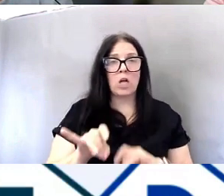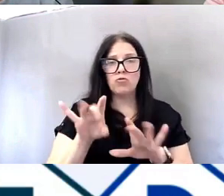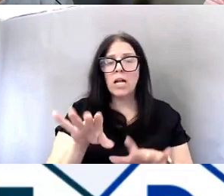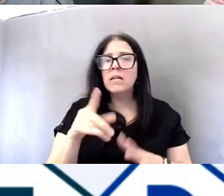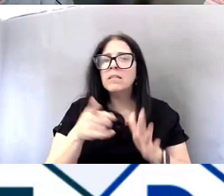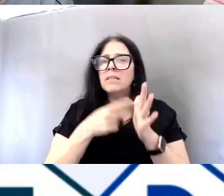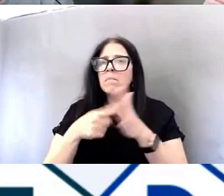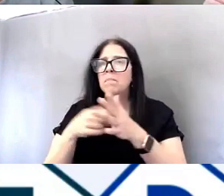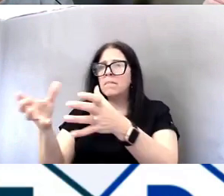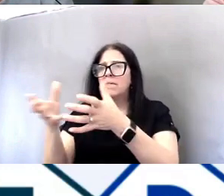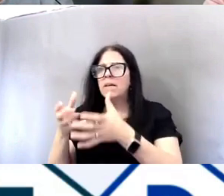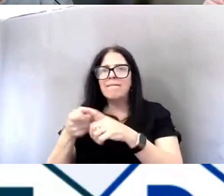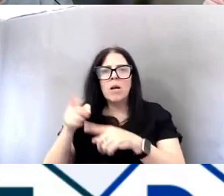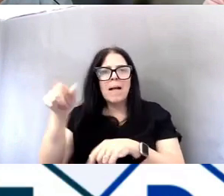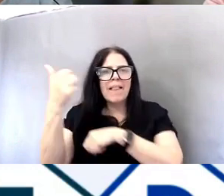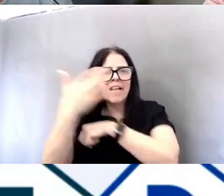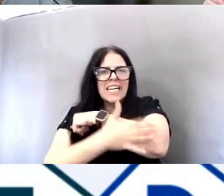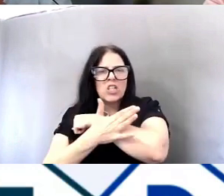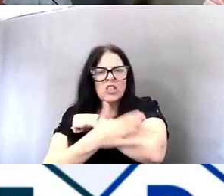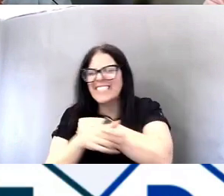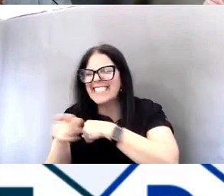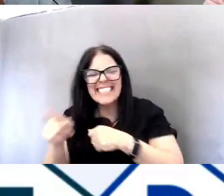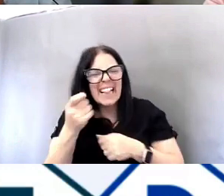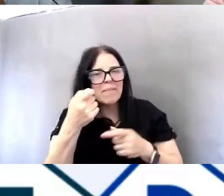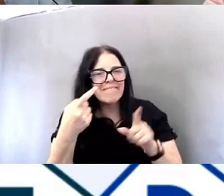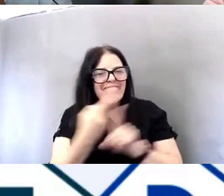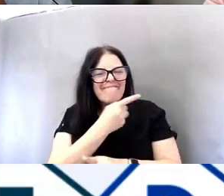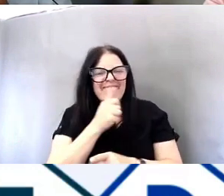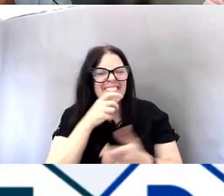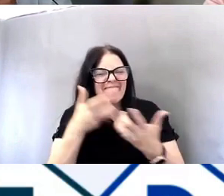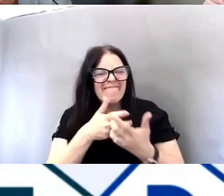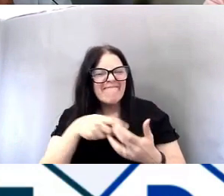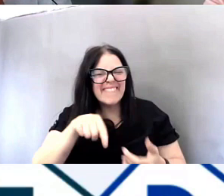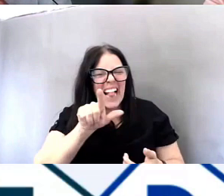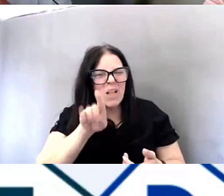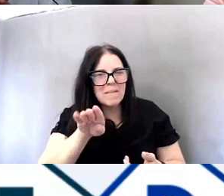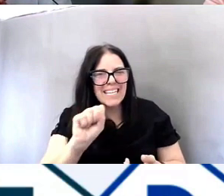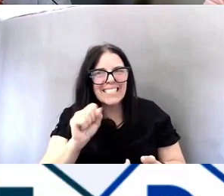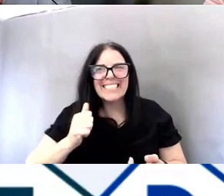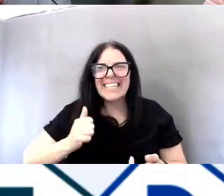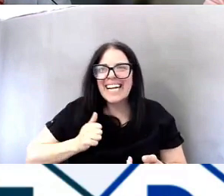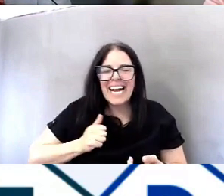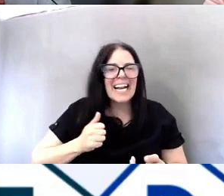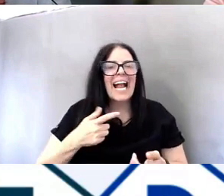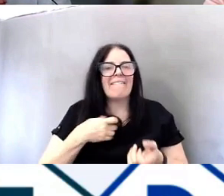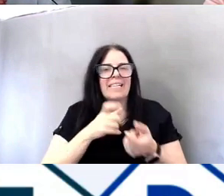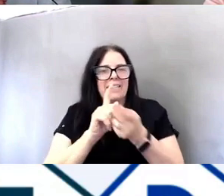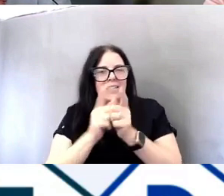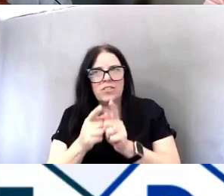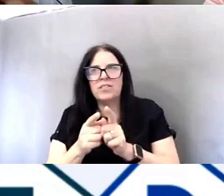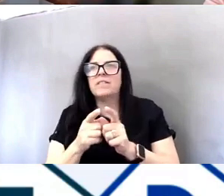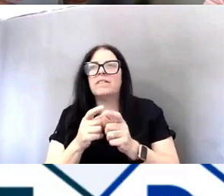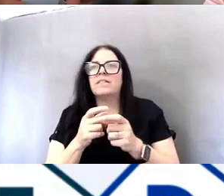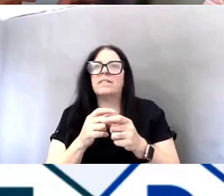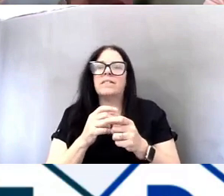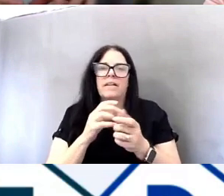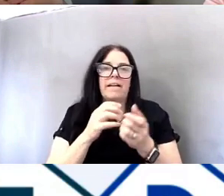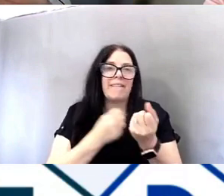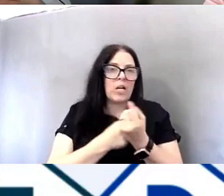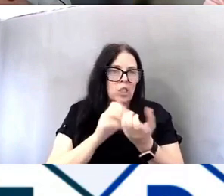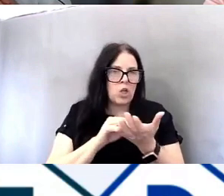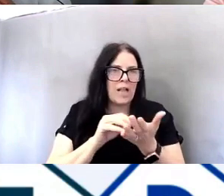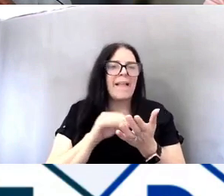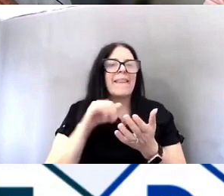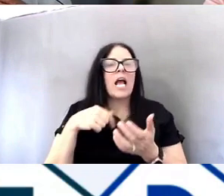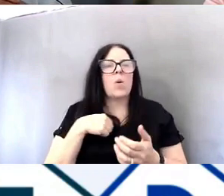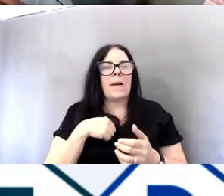modifications for the content to fit better in LBS in Canada, in foundational learning programs, or the system here